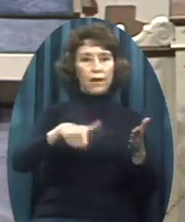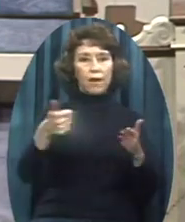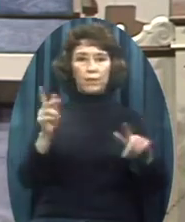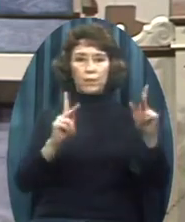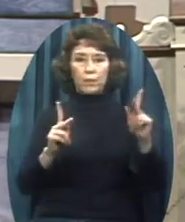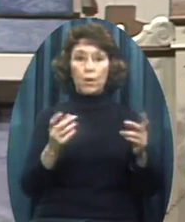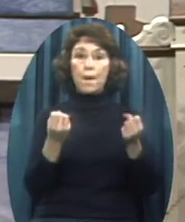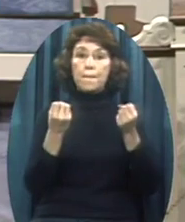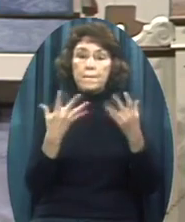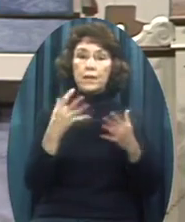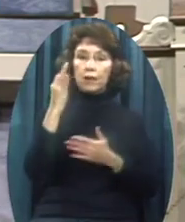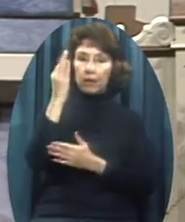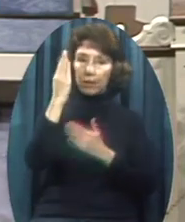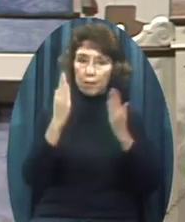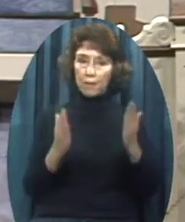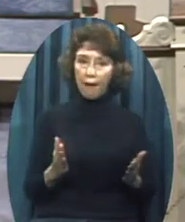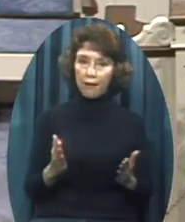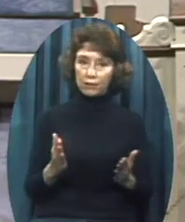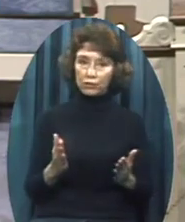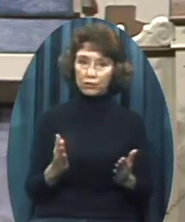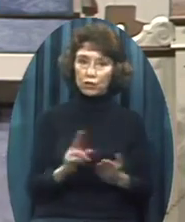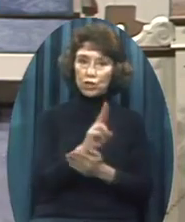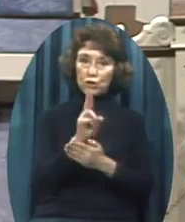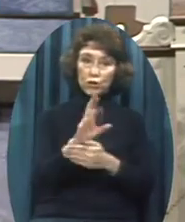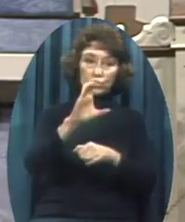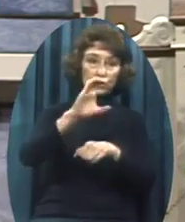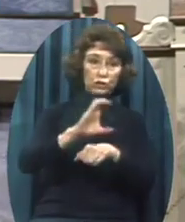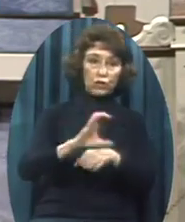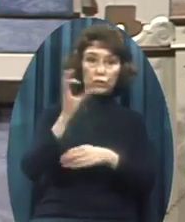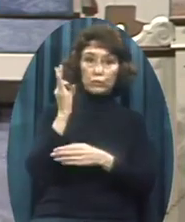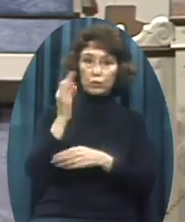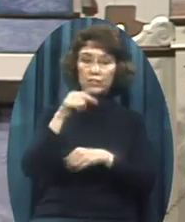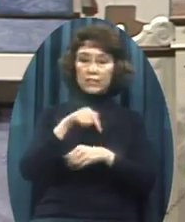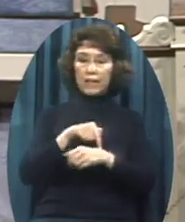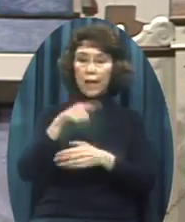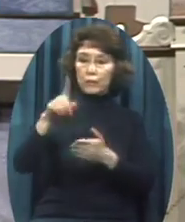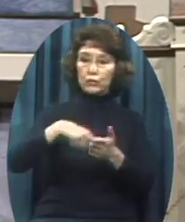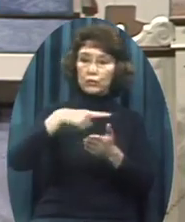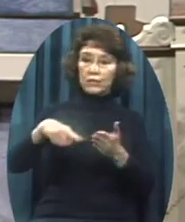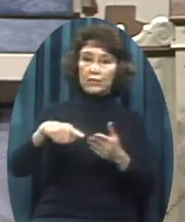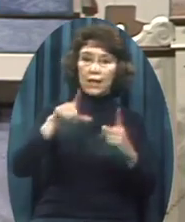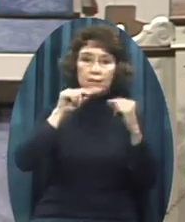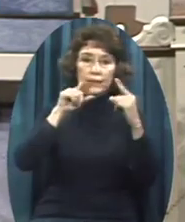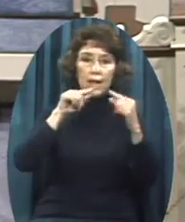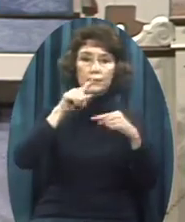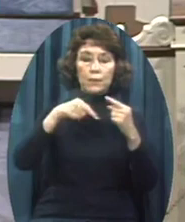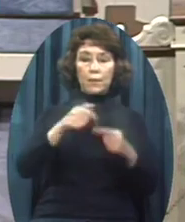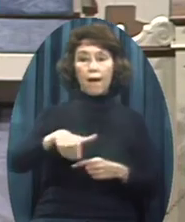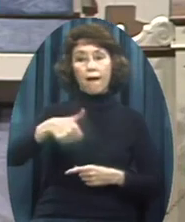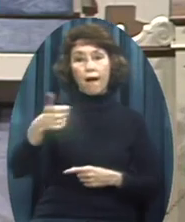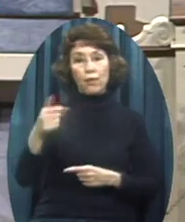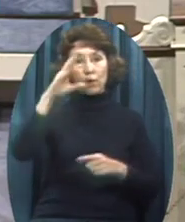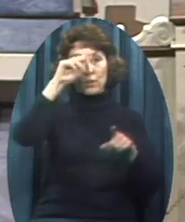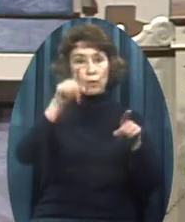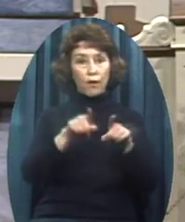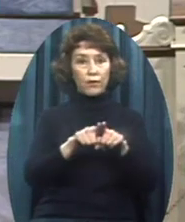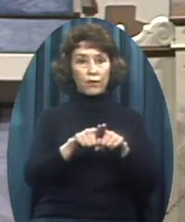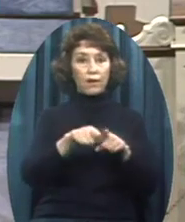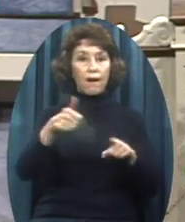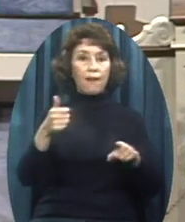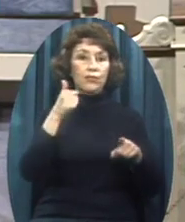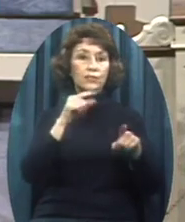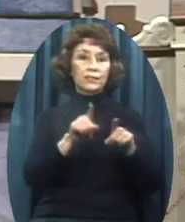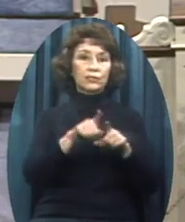time talking about another brother, another preacher, another church. Those of you who've been with me for 25 years since we founded this congregation